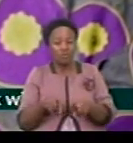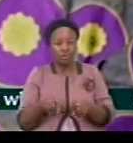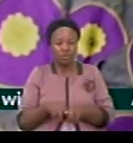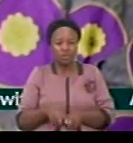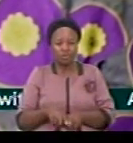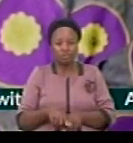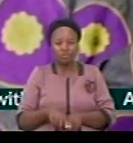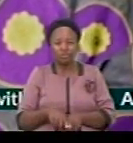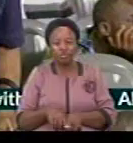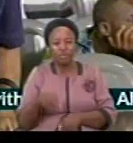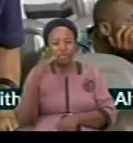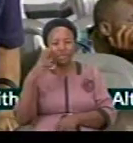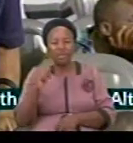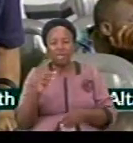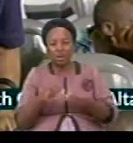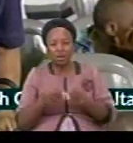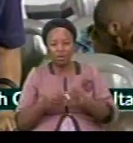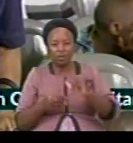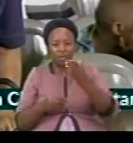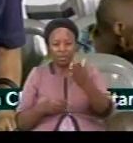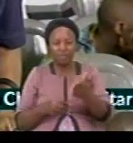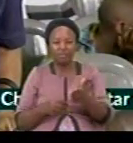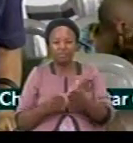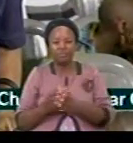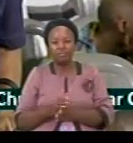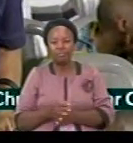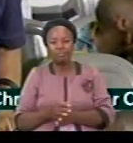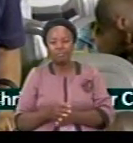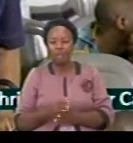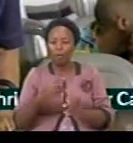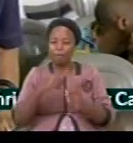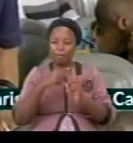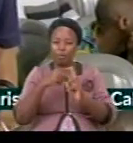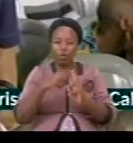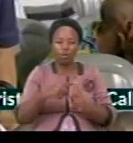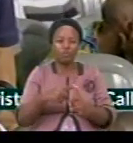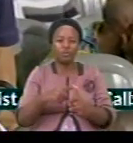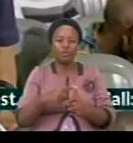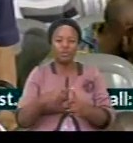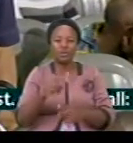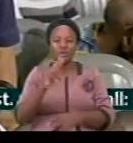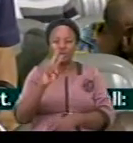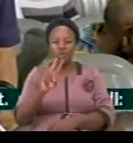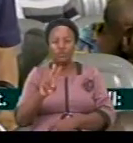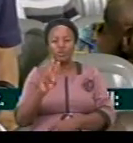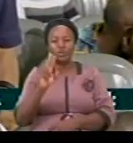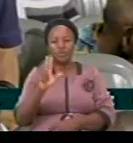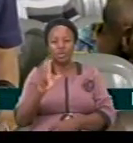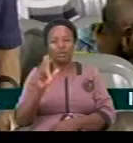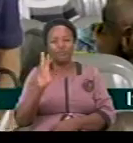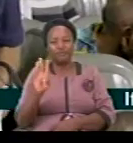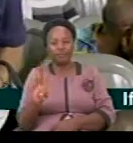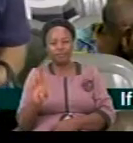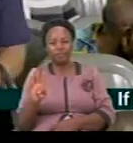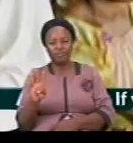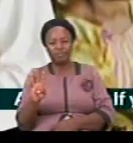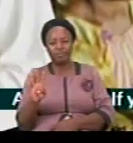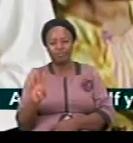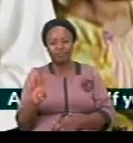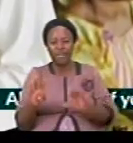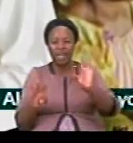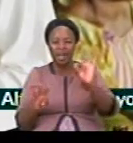Plus two three four nine one five four